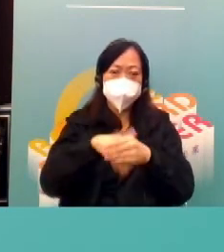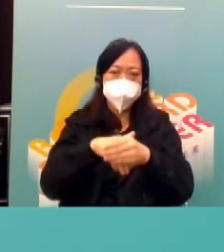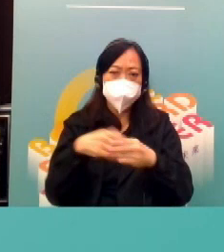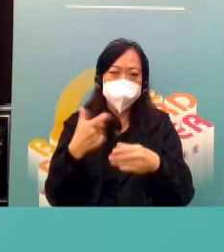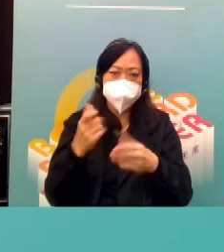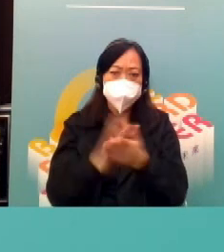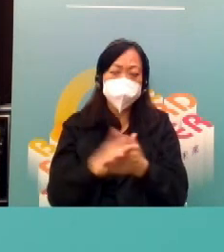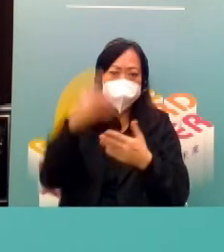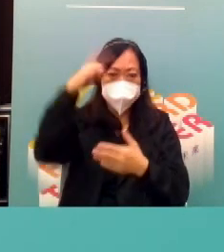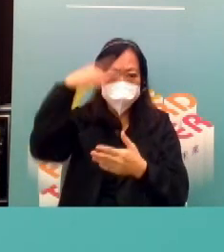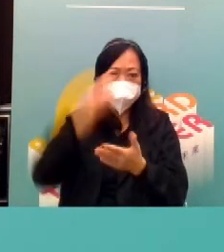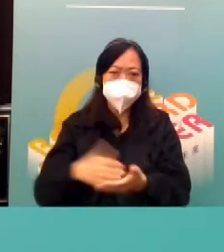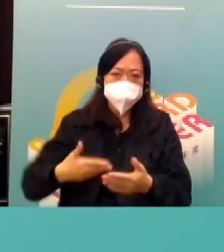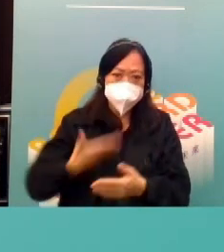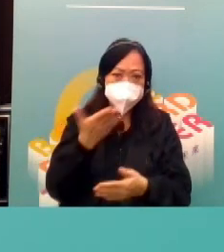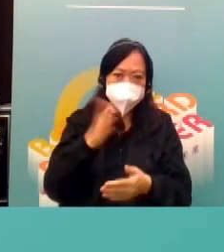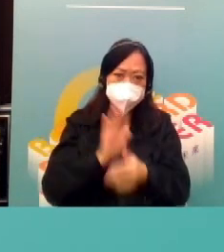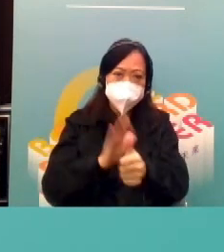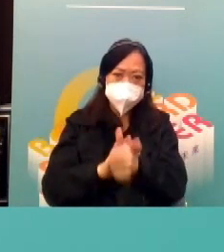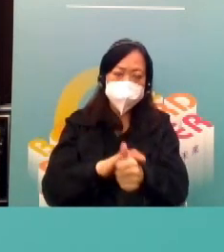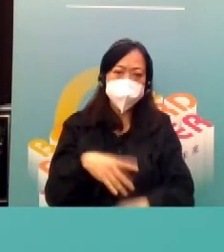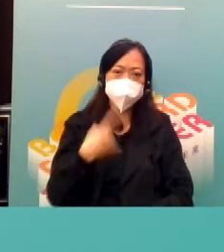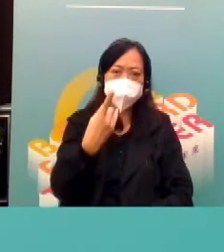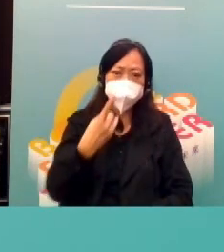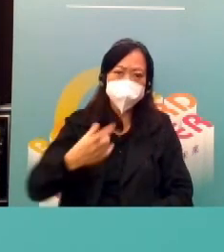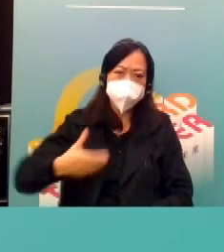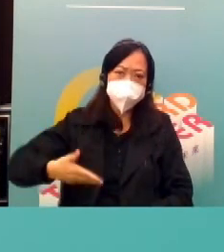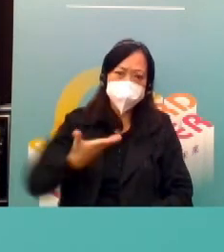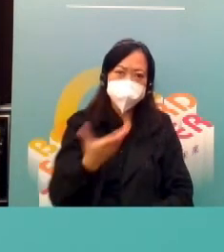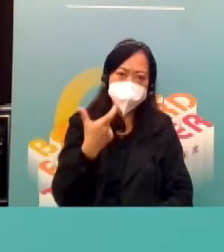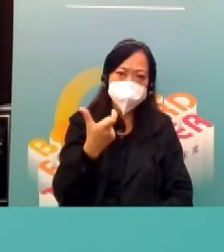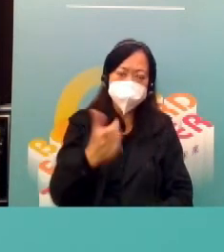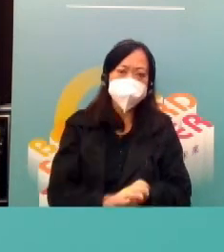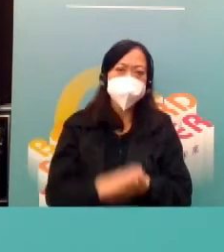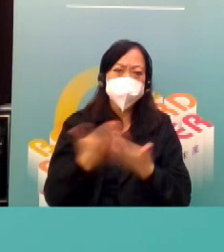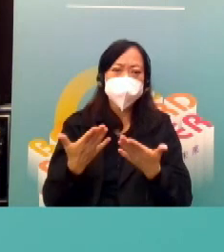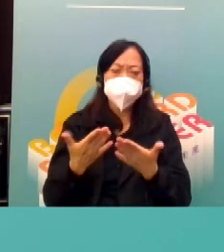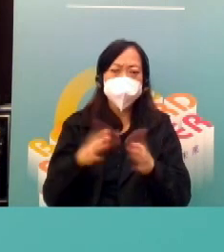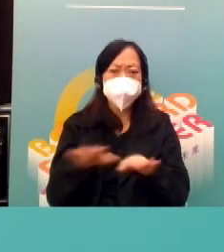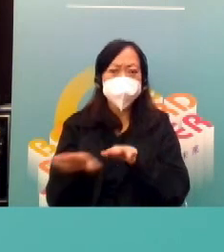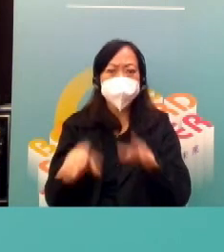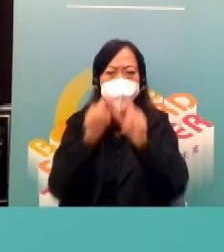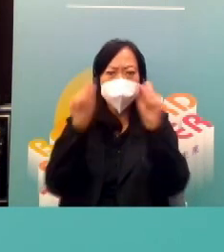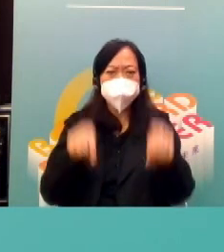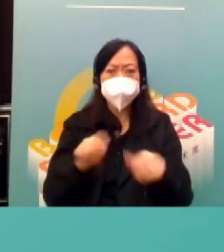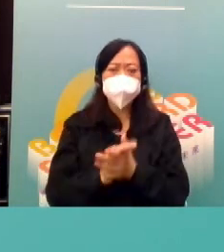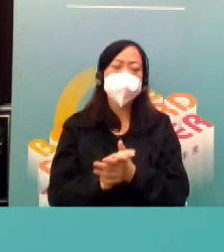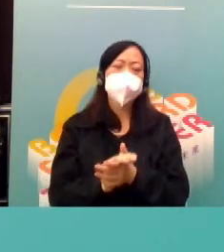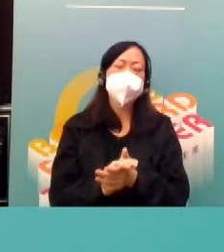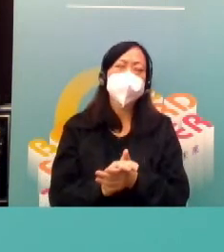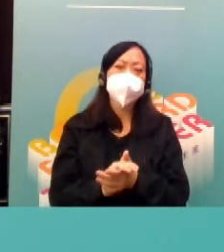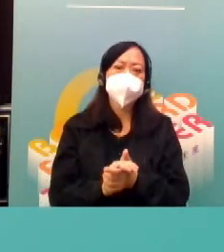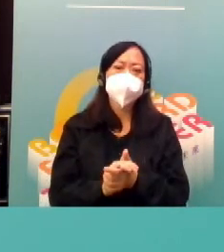you cope with that? You know, so we take climate change as a